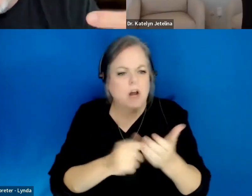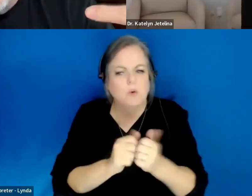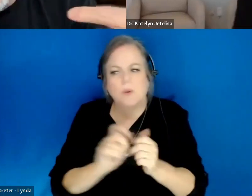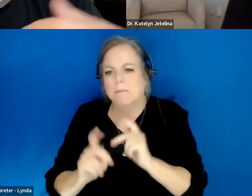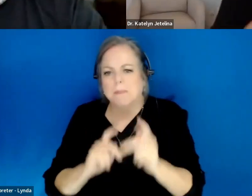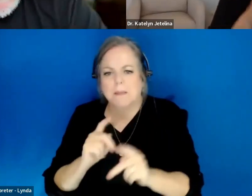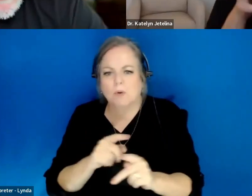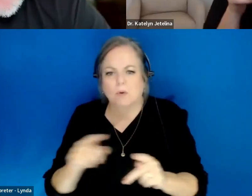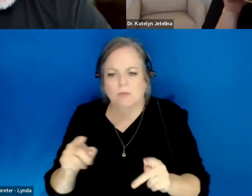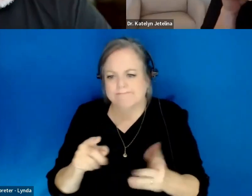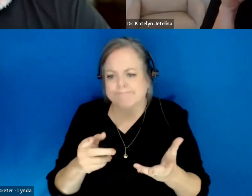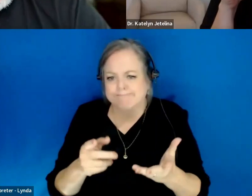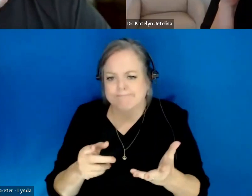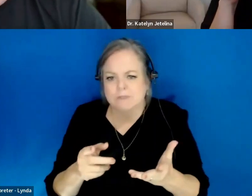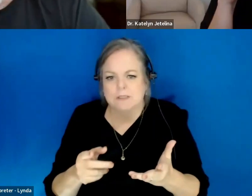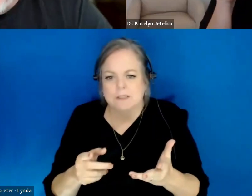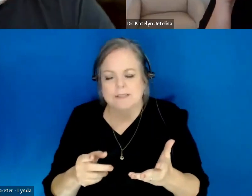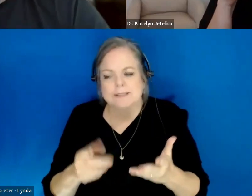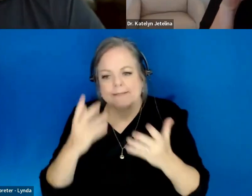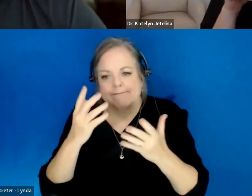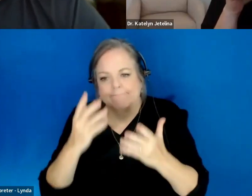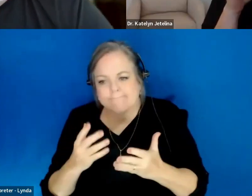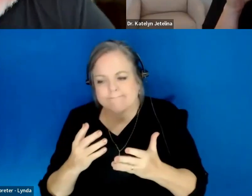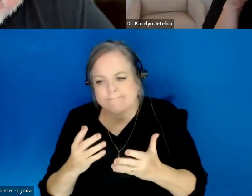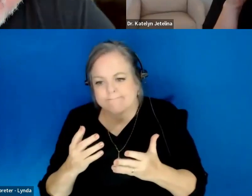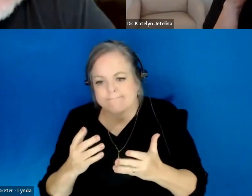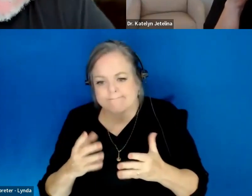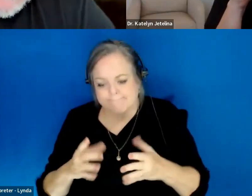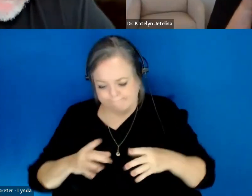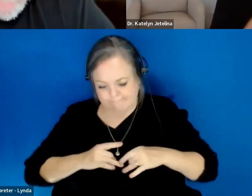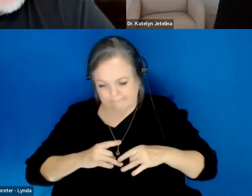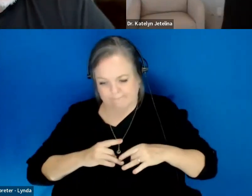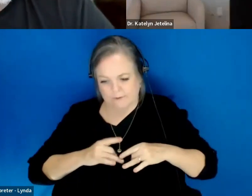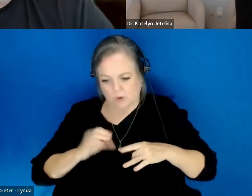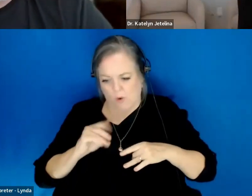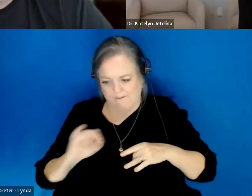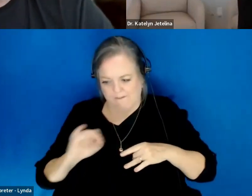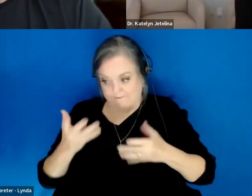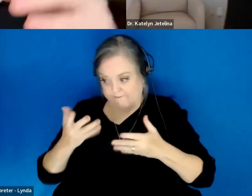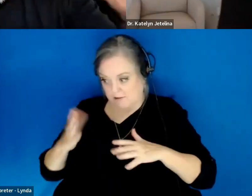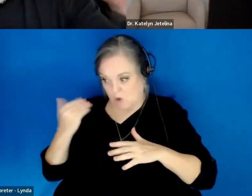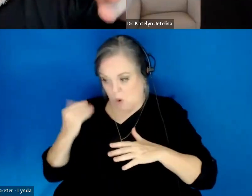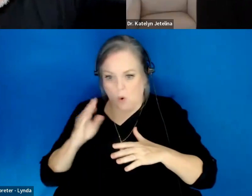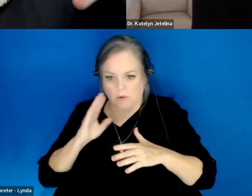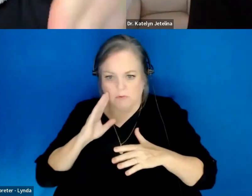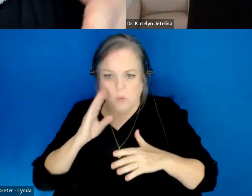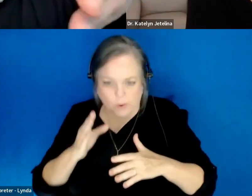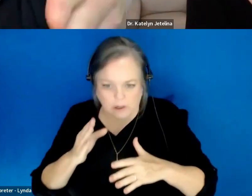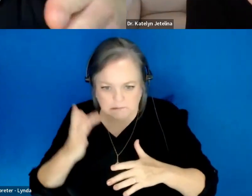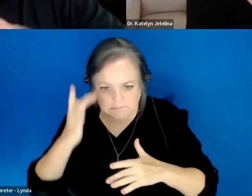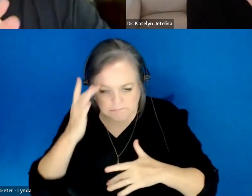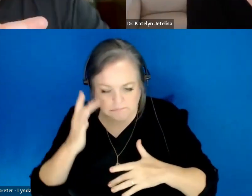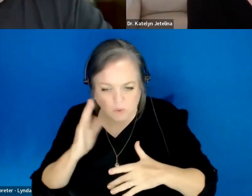receiving end of, unfortunately, maybe getting COVID or having gotten COVID, but to kind